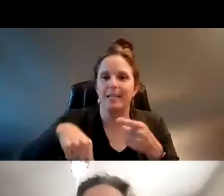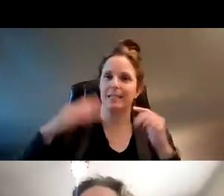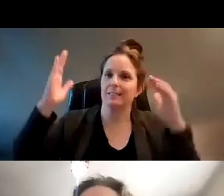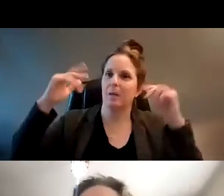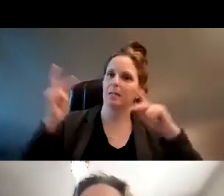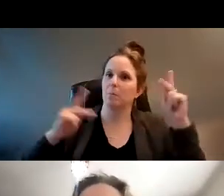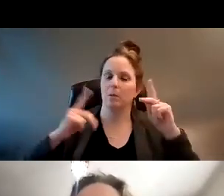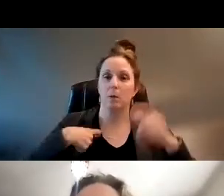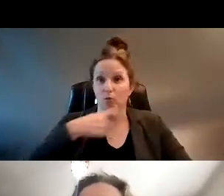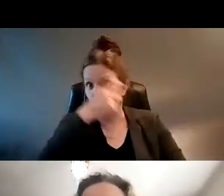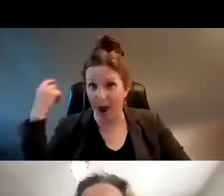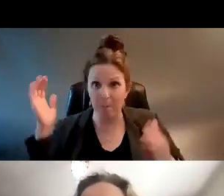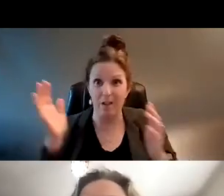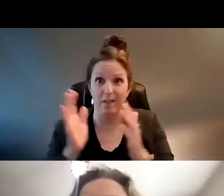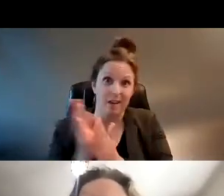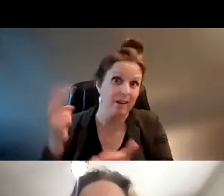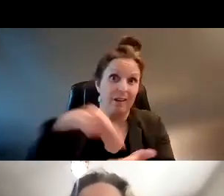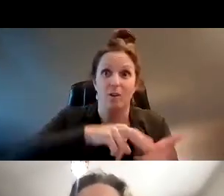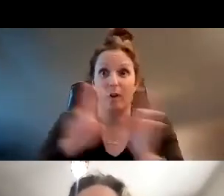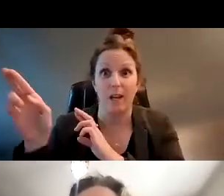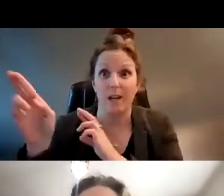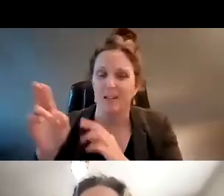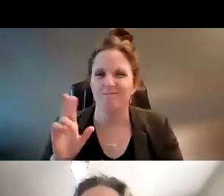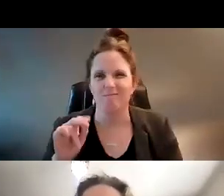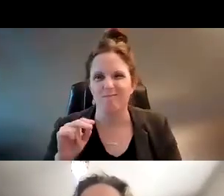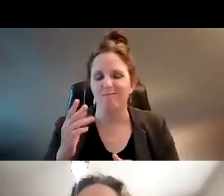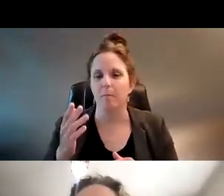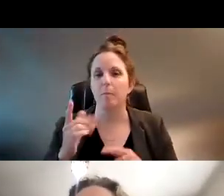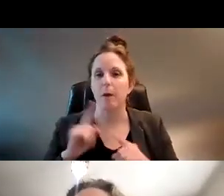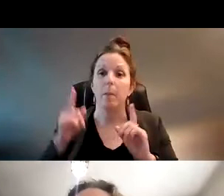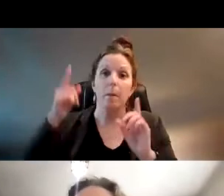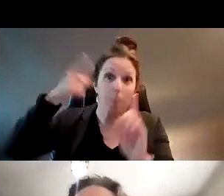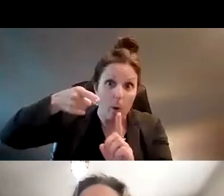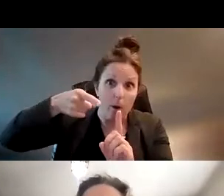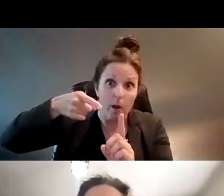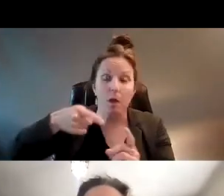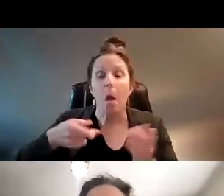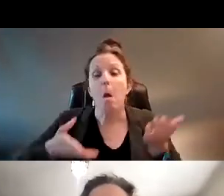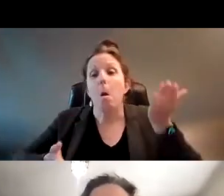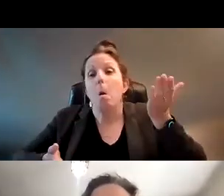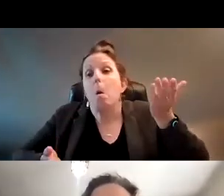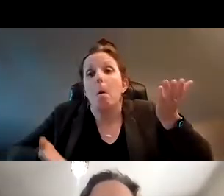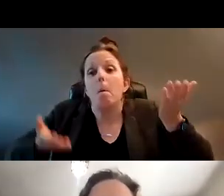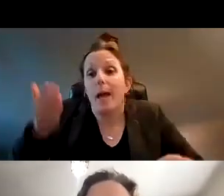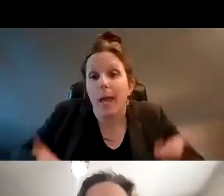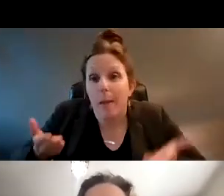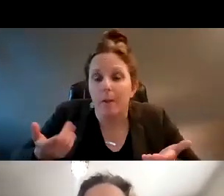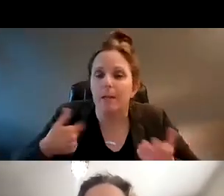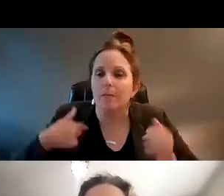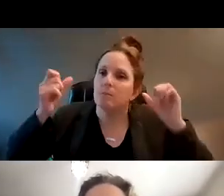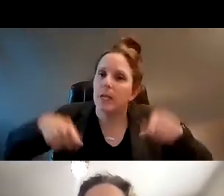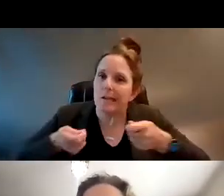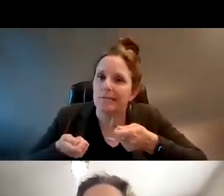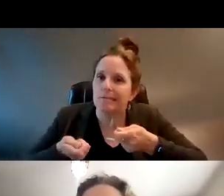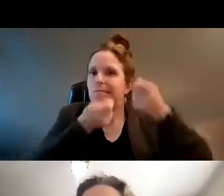trauma or, uncontrollable events like this pandemic. But the idea is that maybe we can, boost our ability